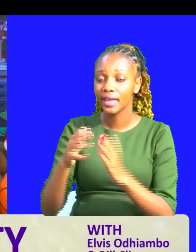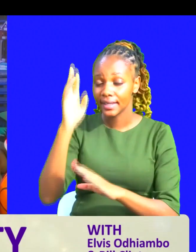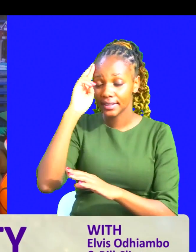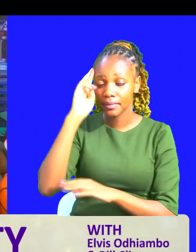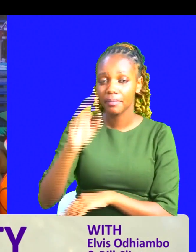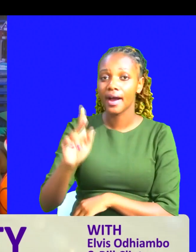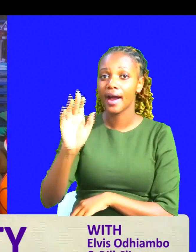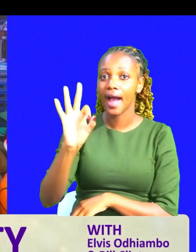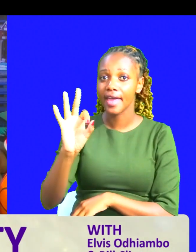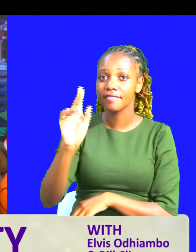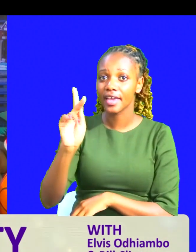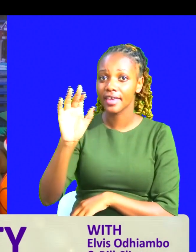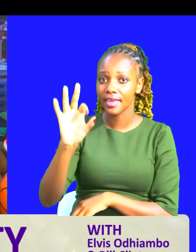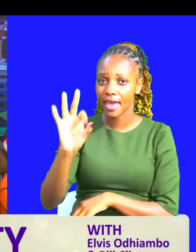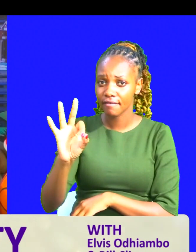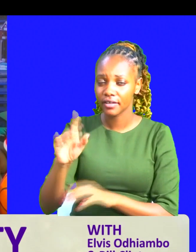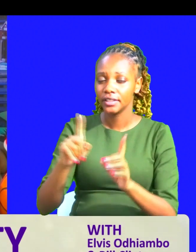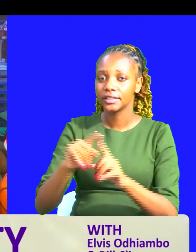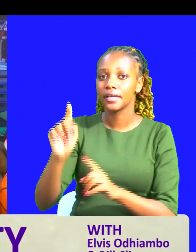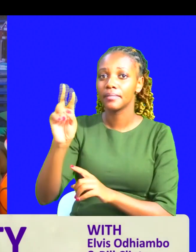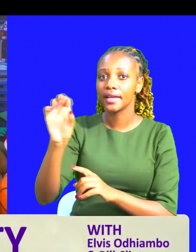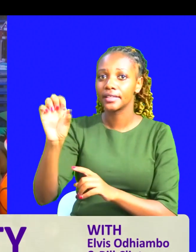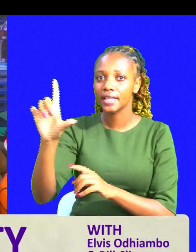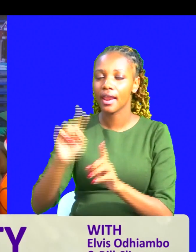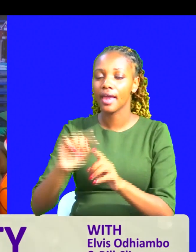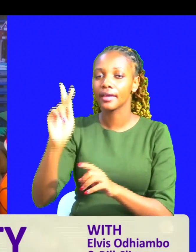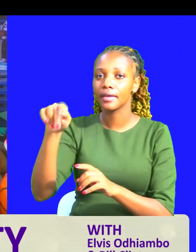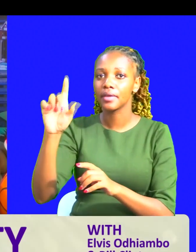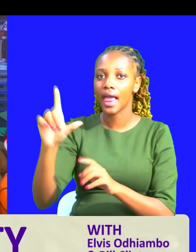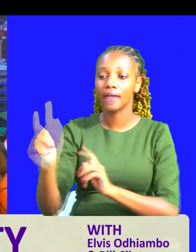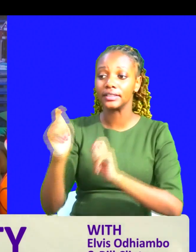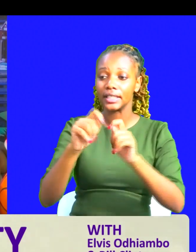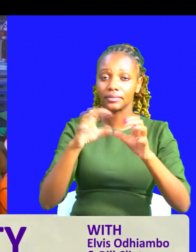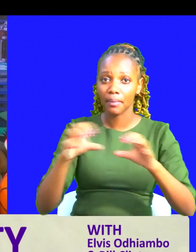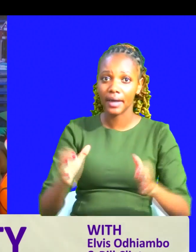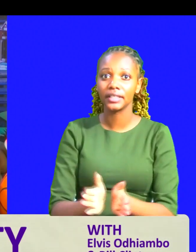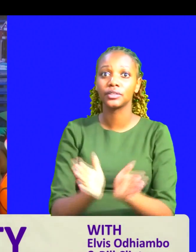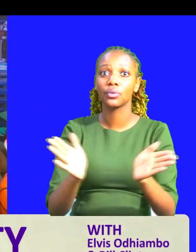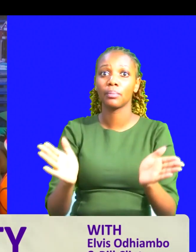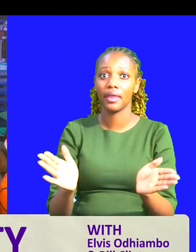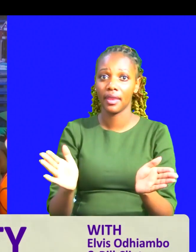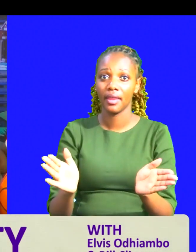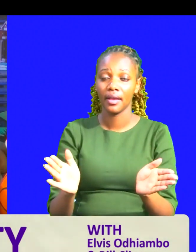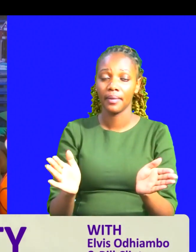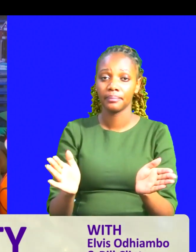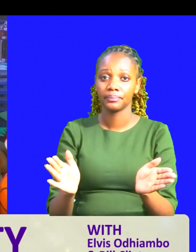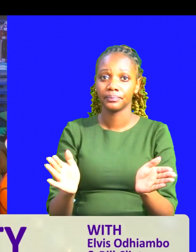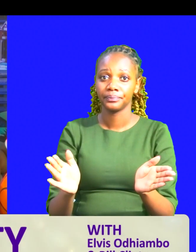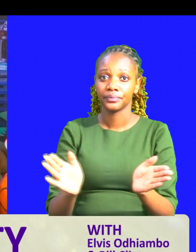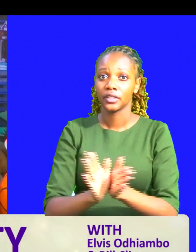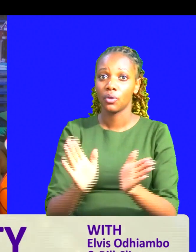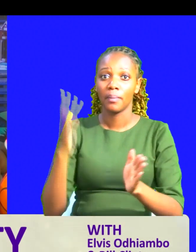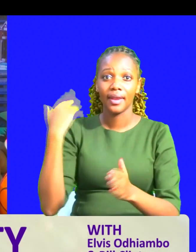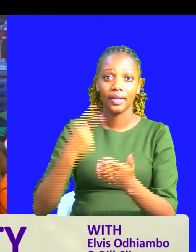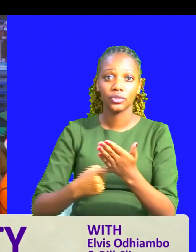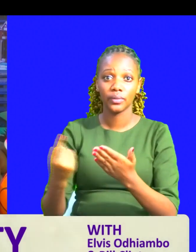FKF National Super League as well as the KPL transfer market is already open right now as we speak. Ilifunguliwa last